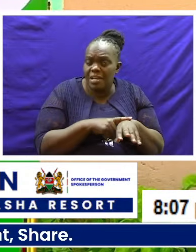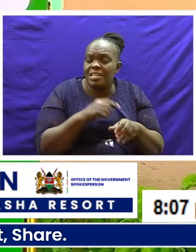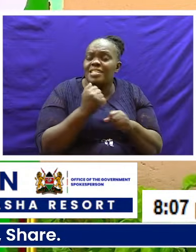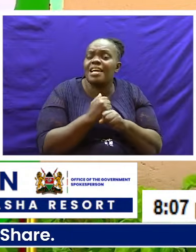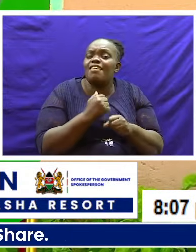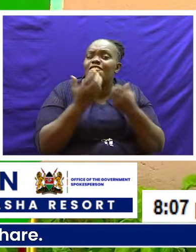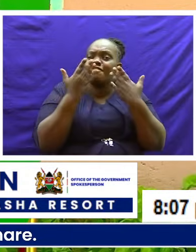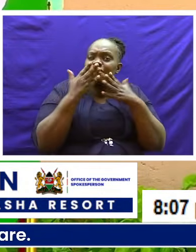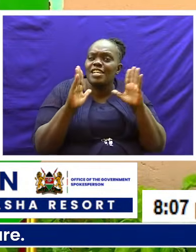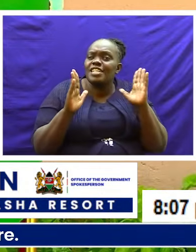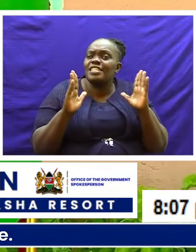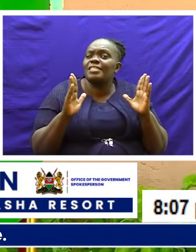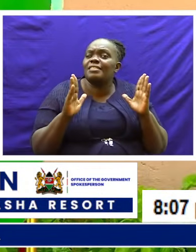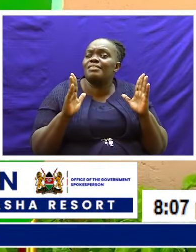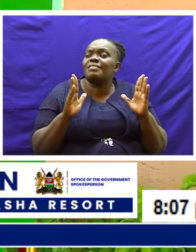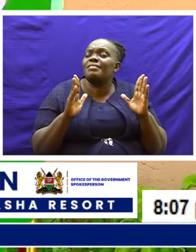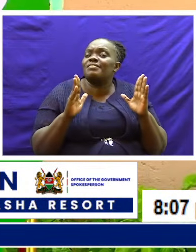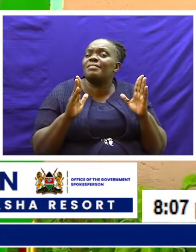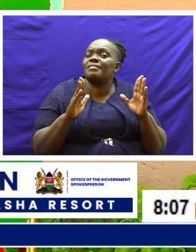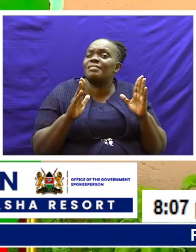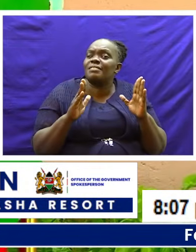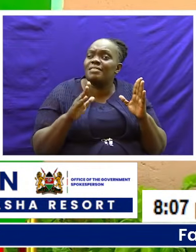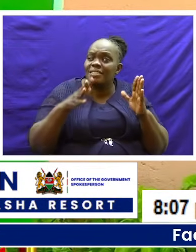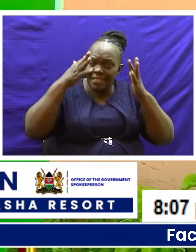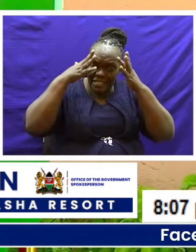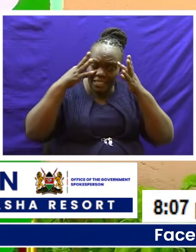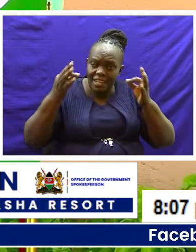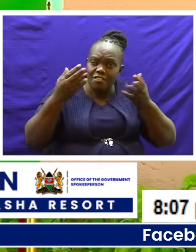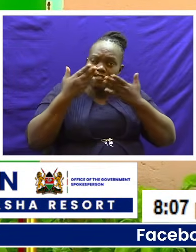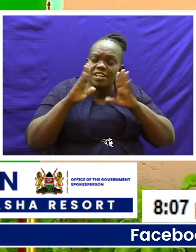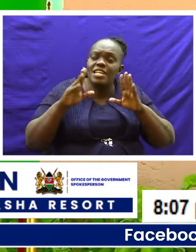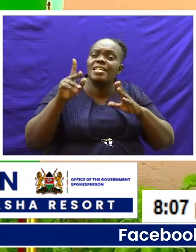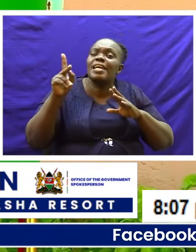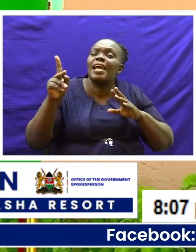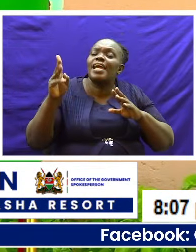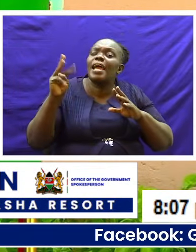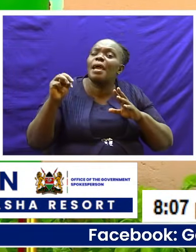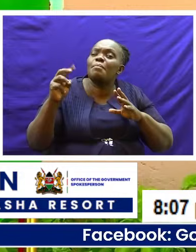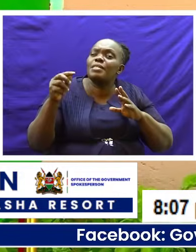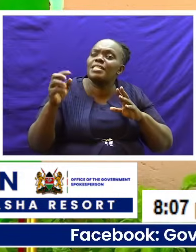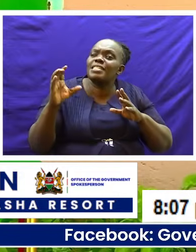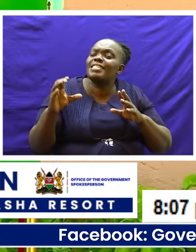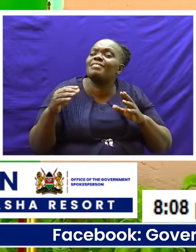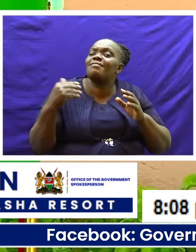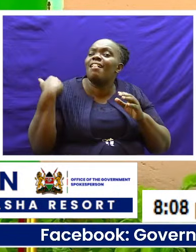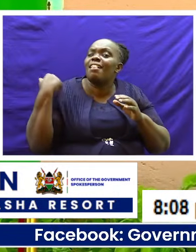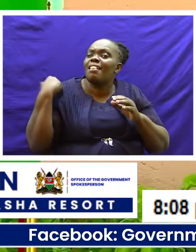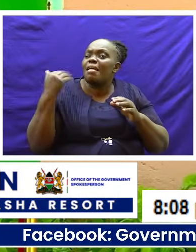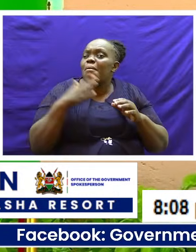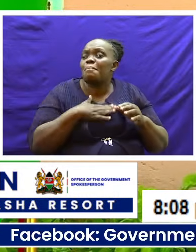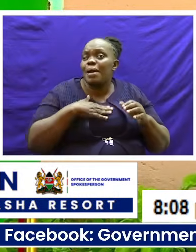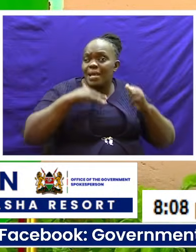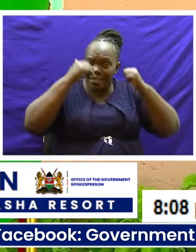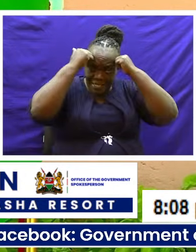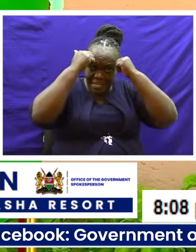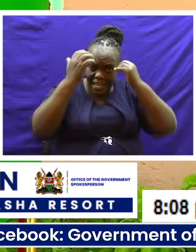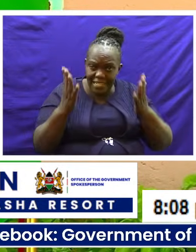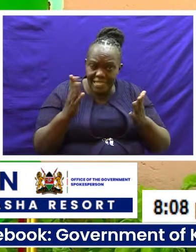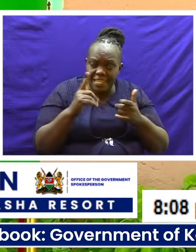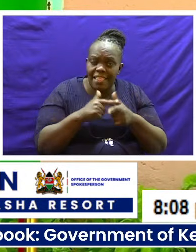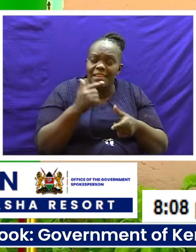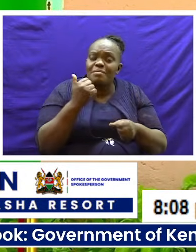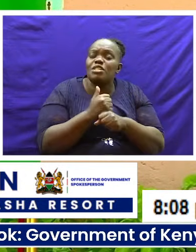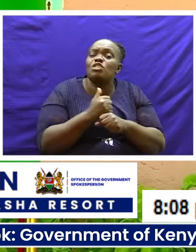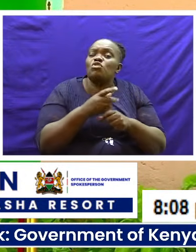with so I decided to finish KMTC instead of interrupting my studies. Yes. So I did